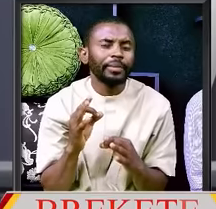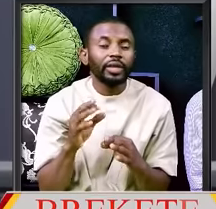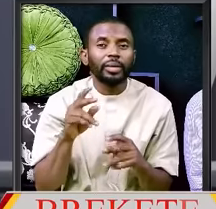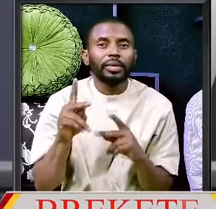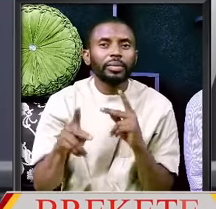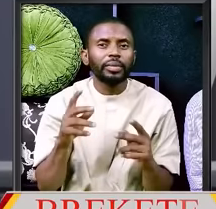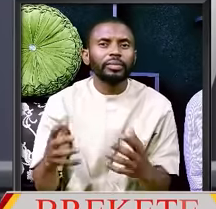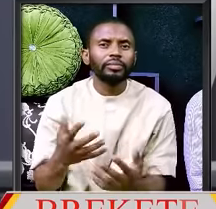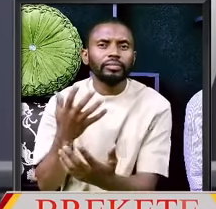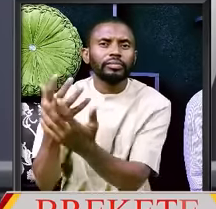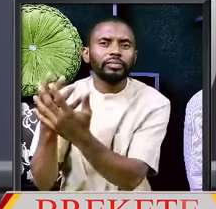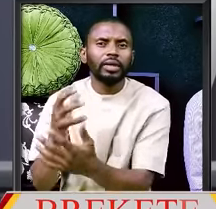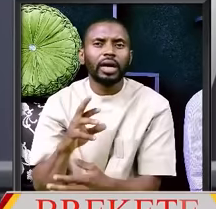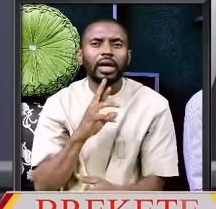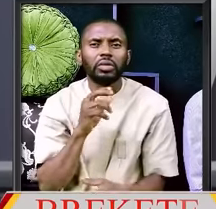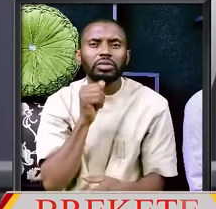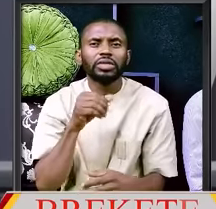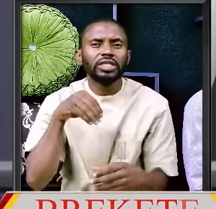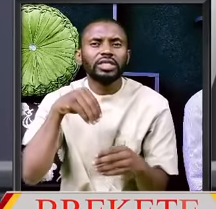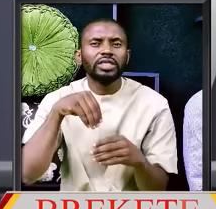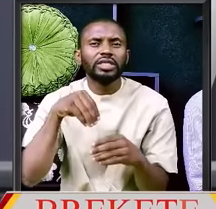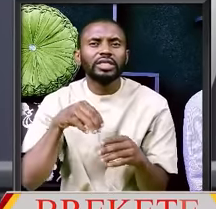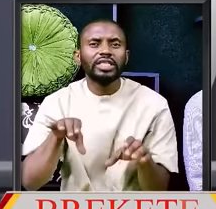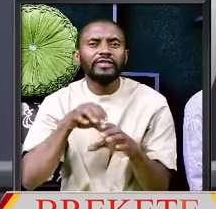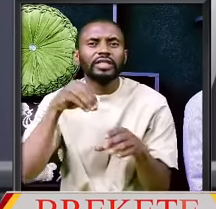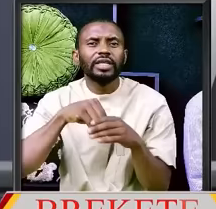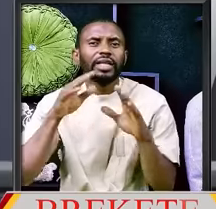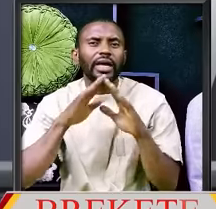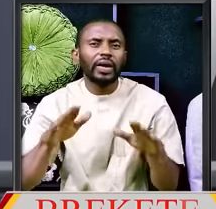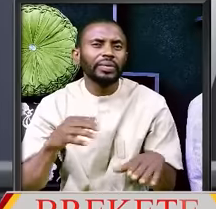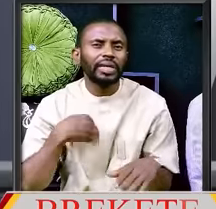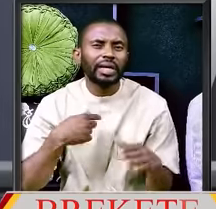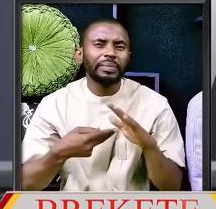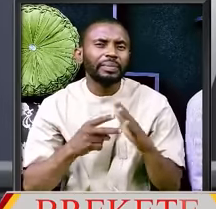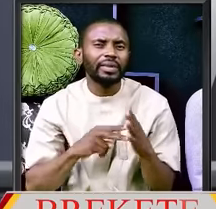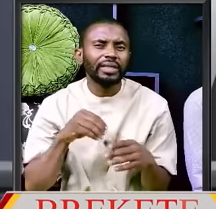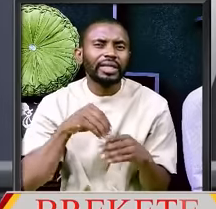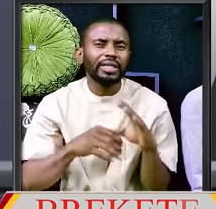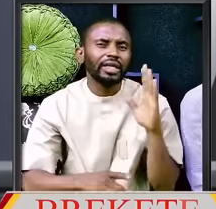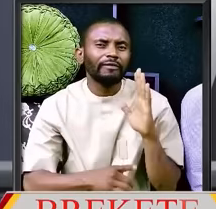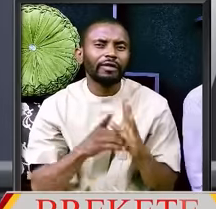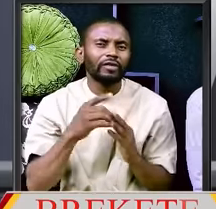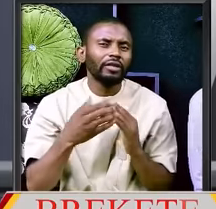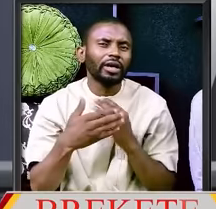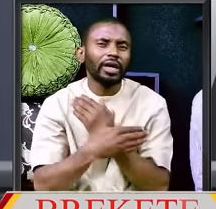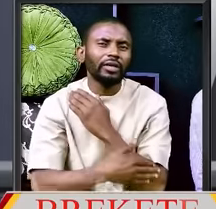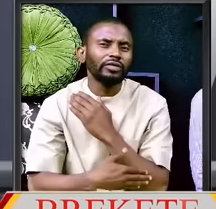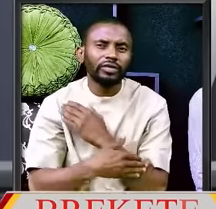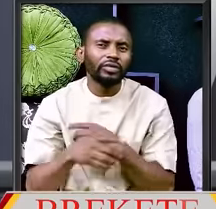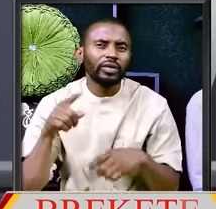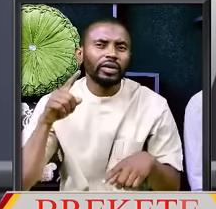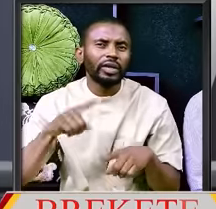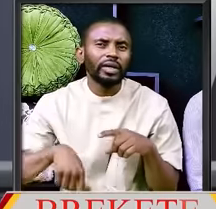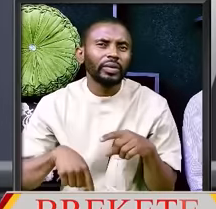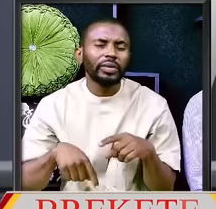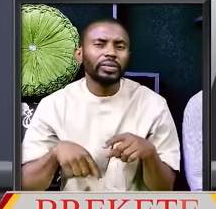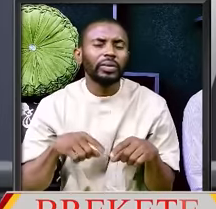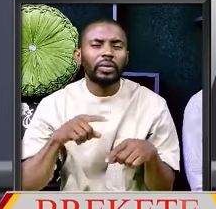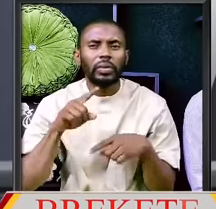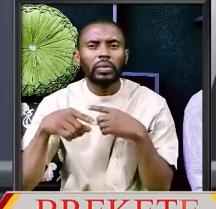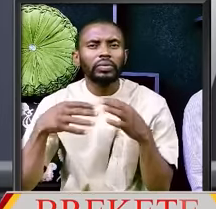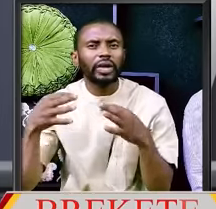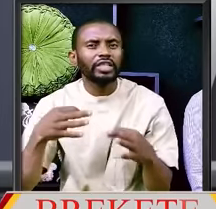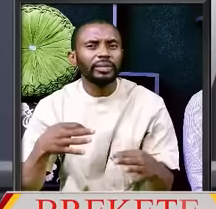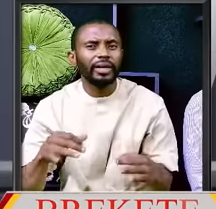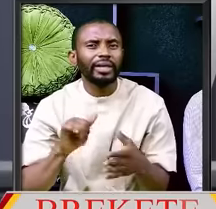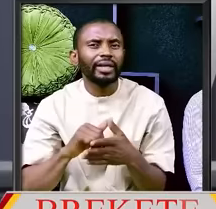cell, but not even in the house. I mean, in a developed country, you cannot even begin to explain that,